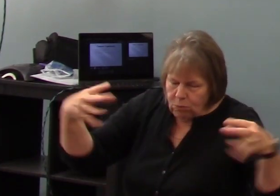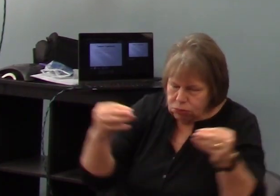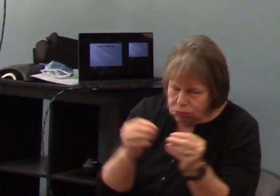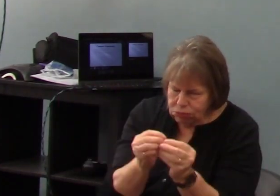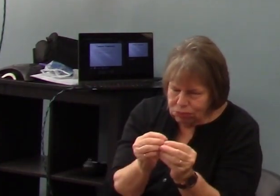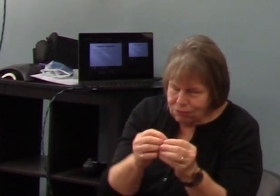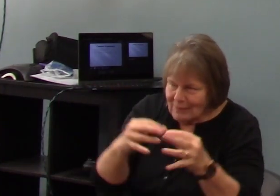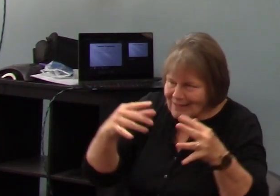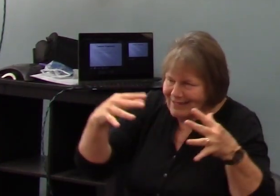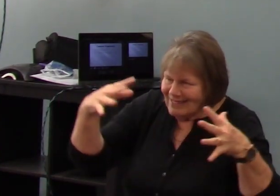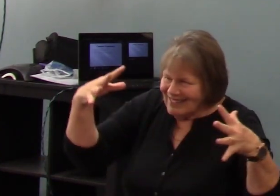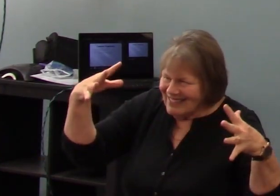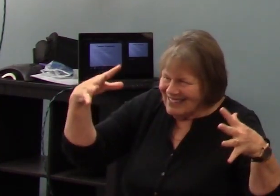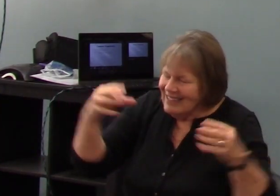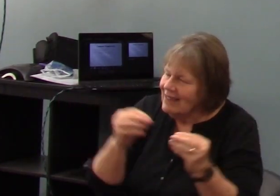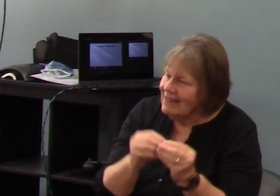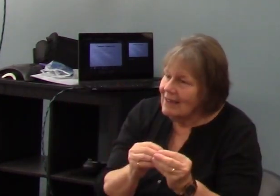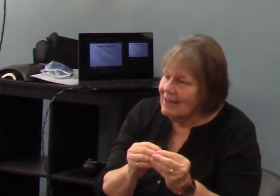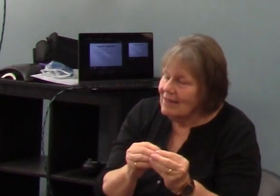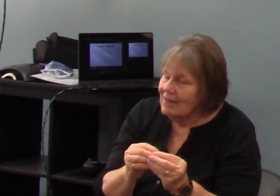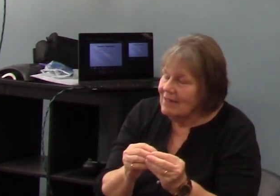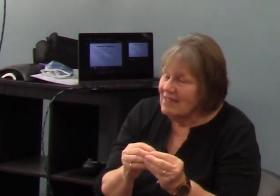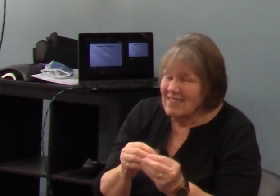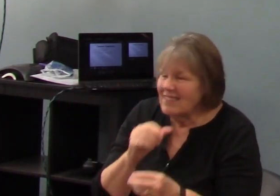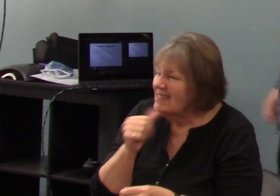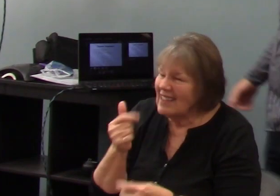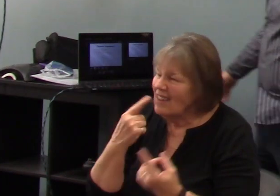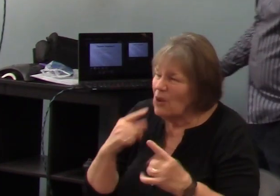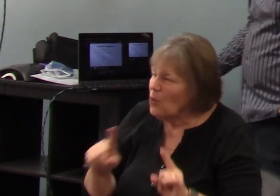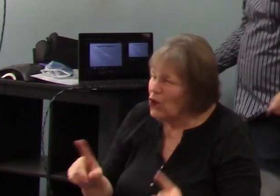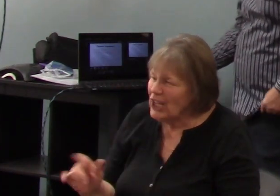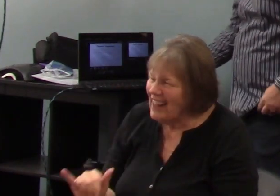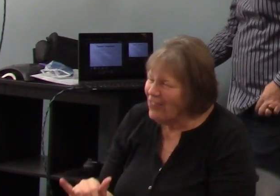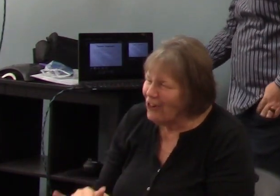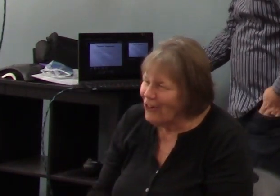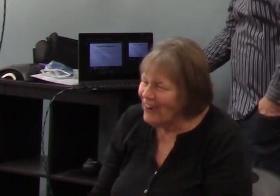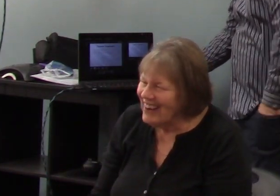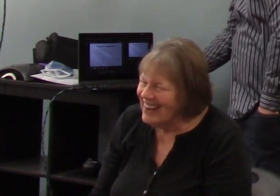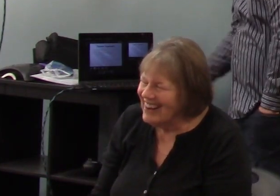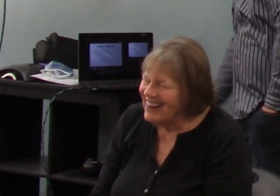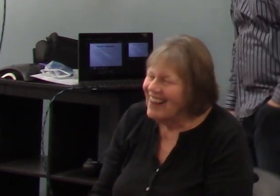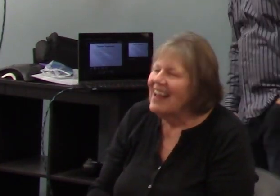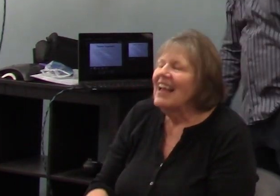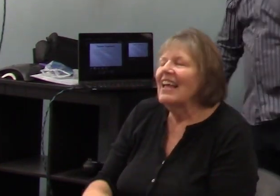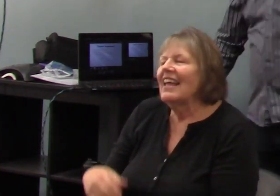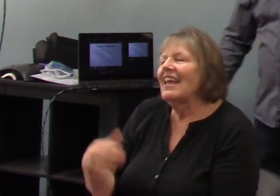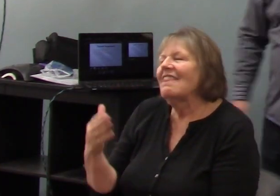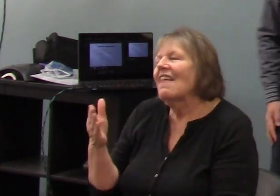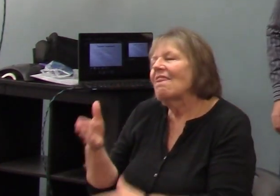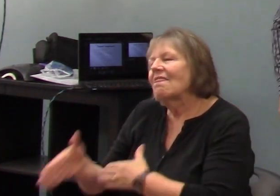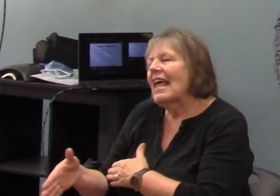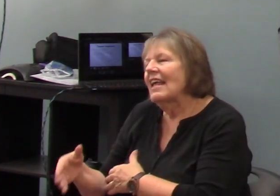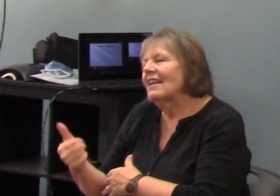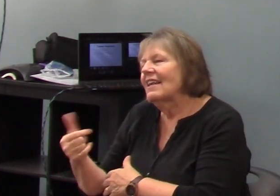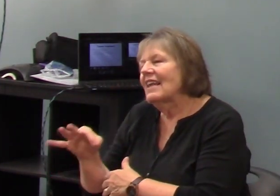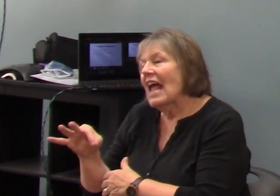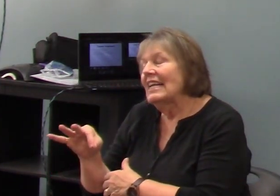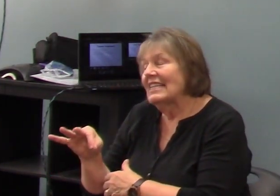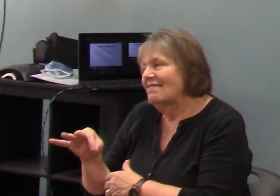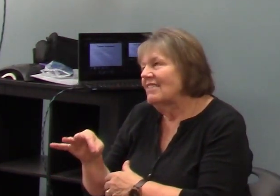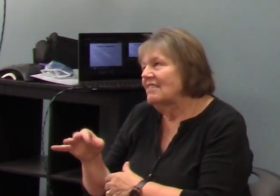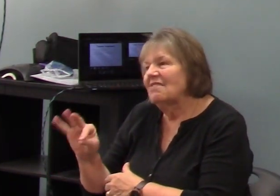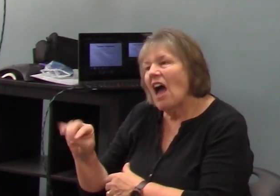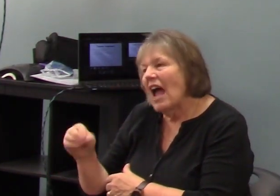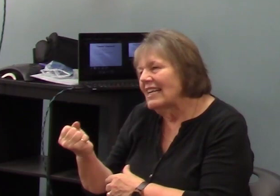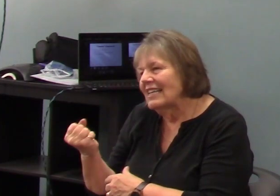And the problem is, that doesn't work either. We figured that out in the late 90s, that this is a bad argument because there's not nearly enough matter.